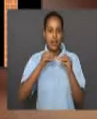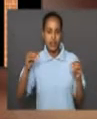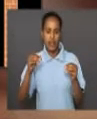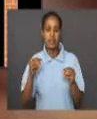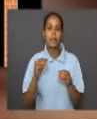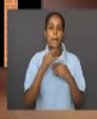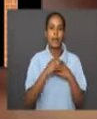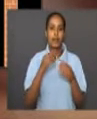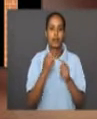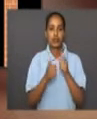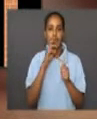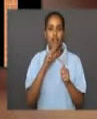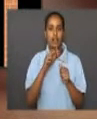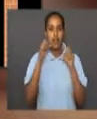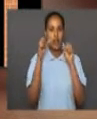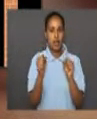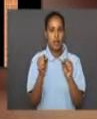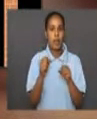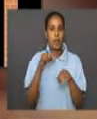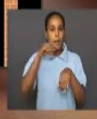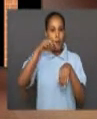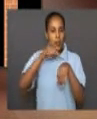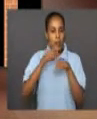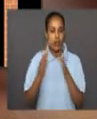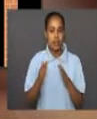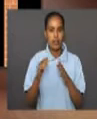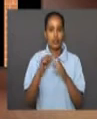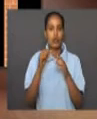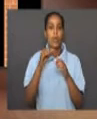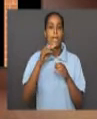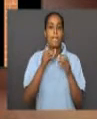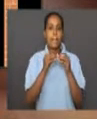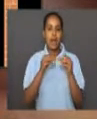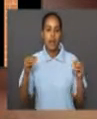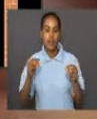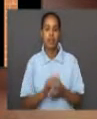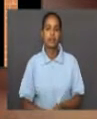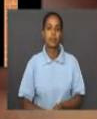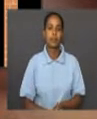are minerals that can be permanently turned into magnets.